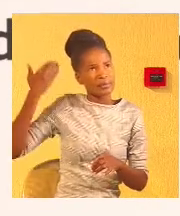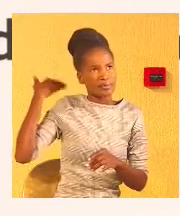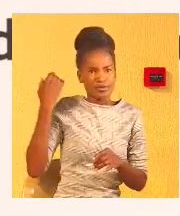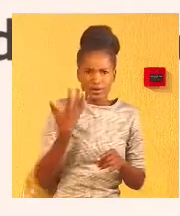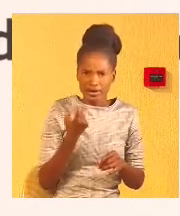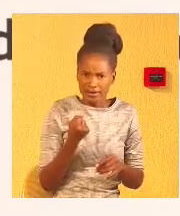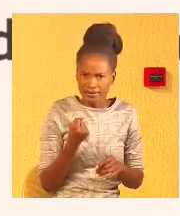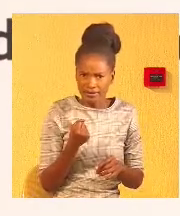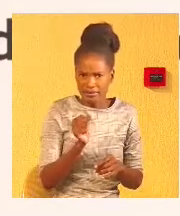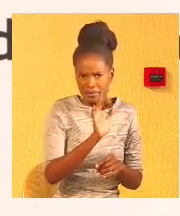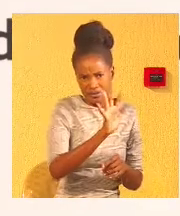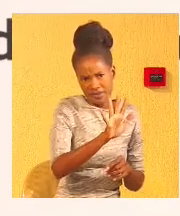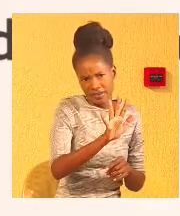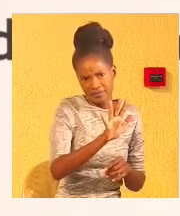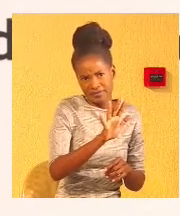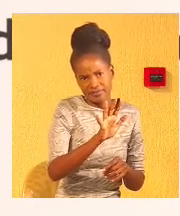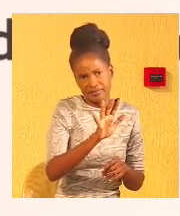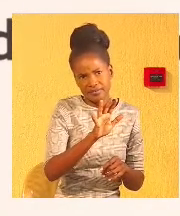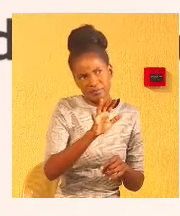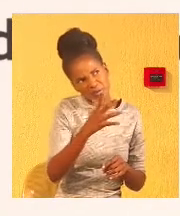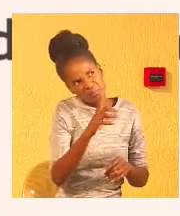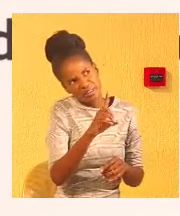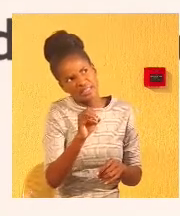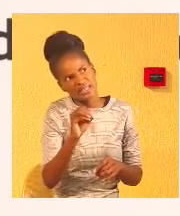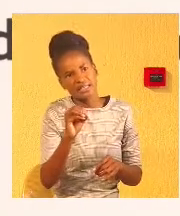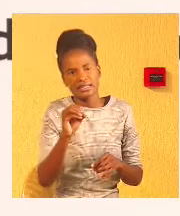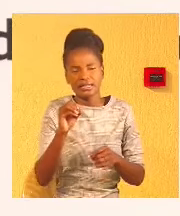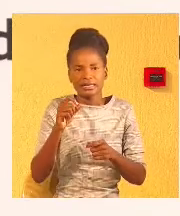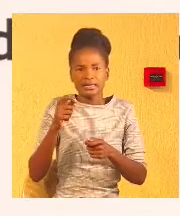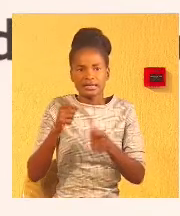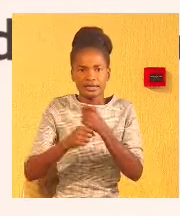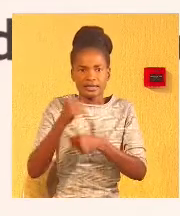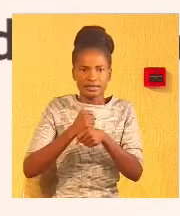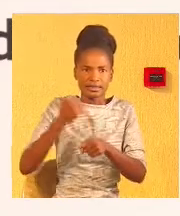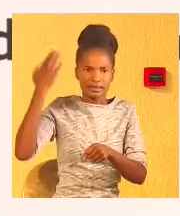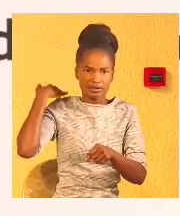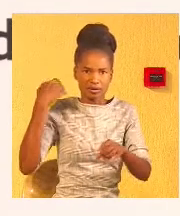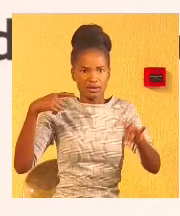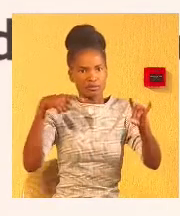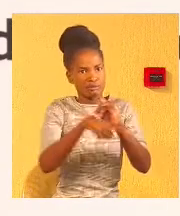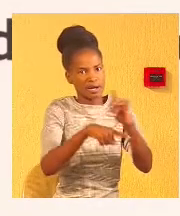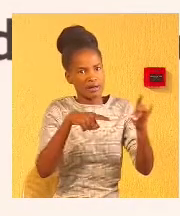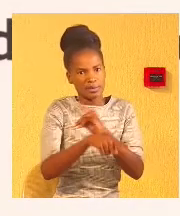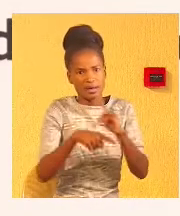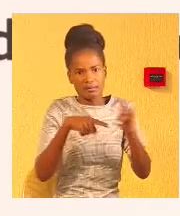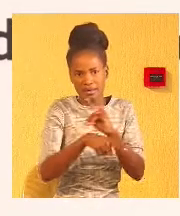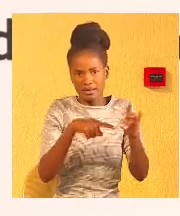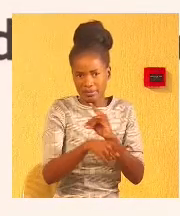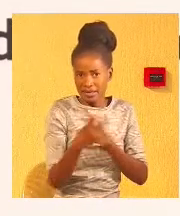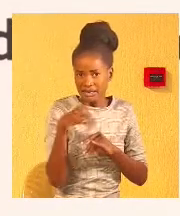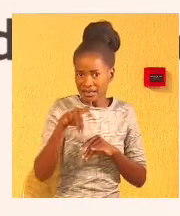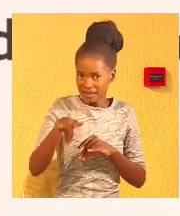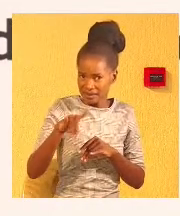where 5-10 years ago we used to sell mainly slaughter-ready cattle. But because